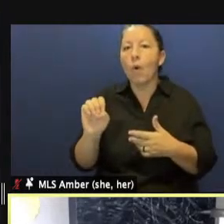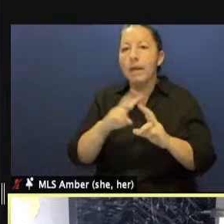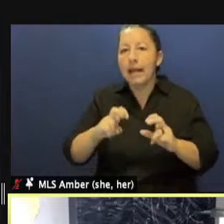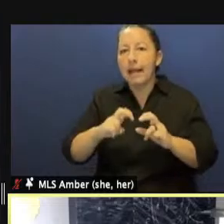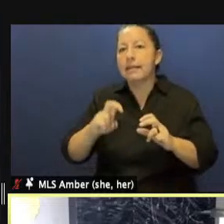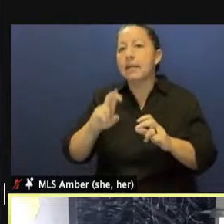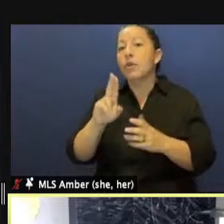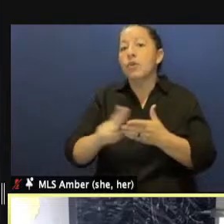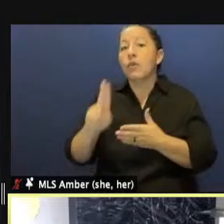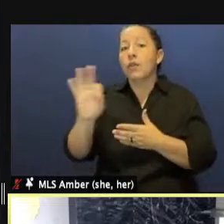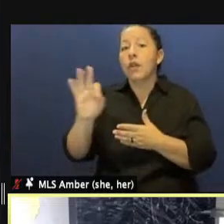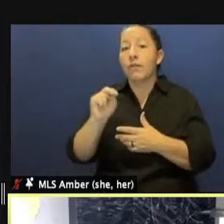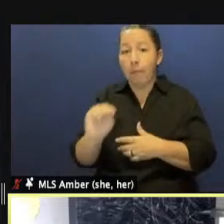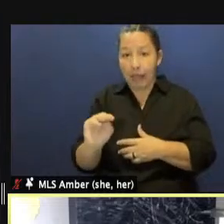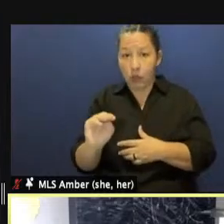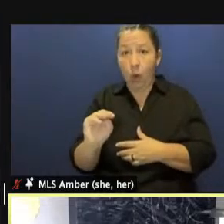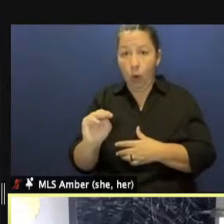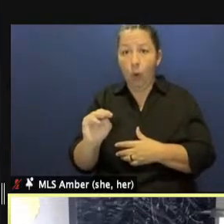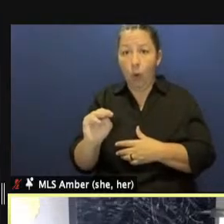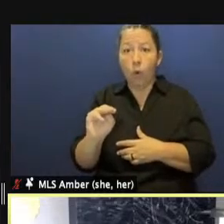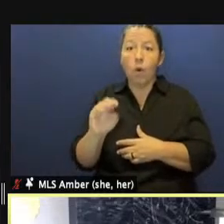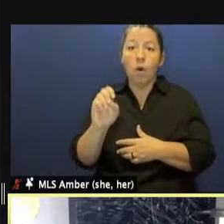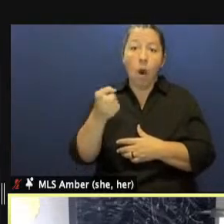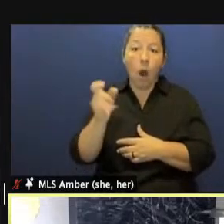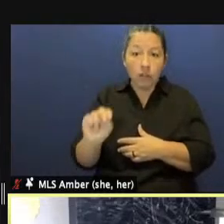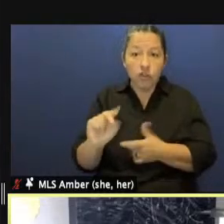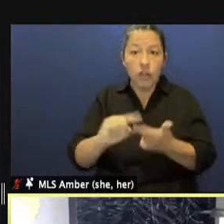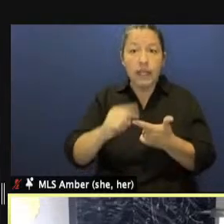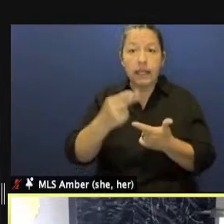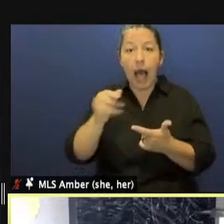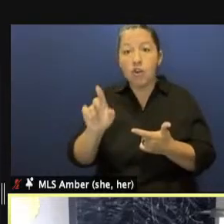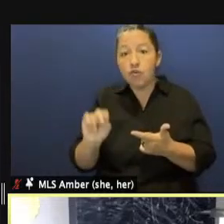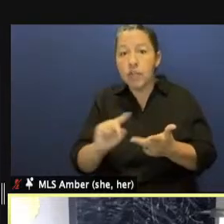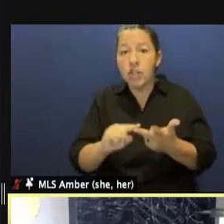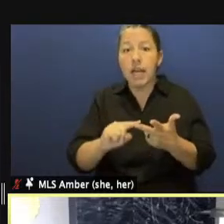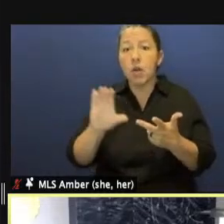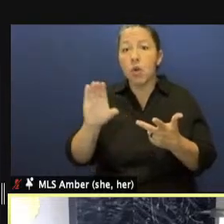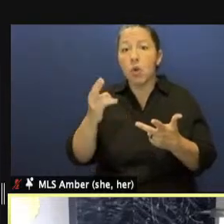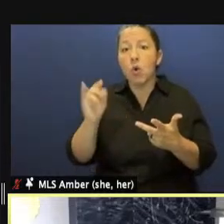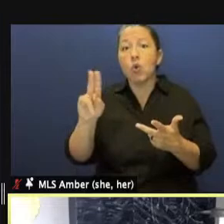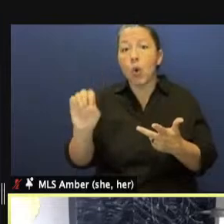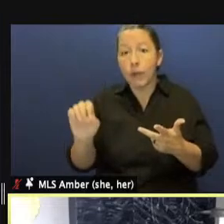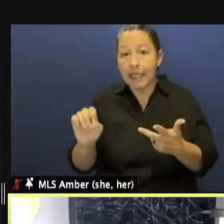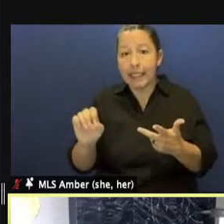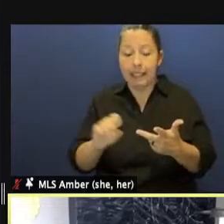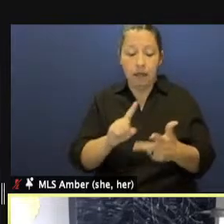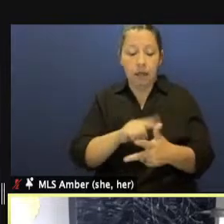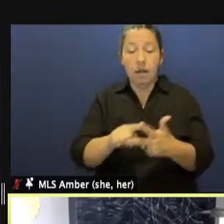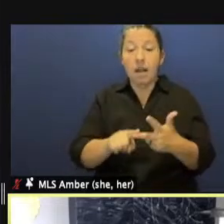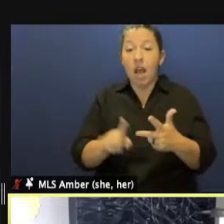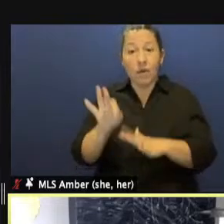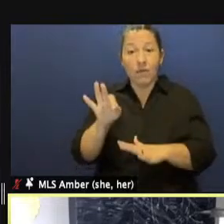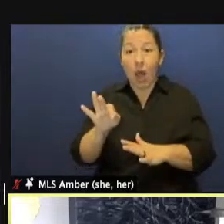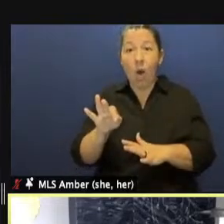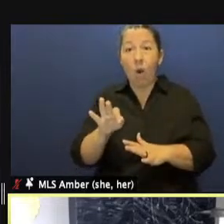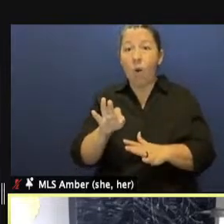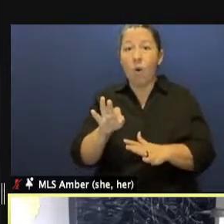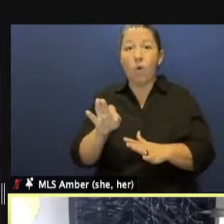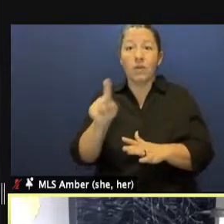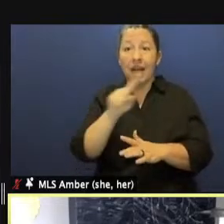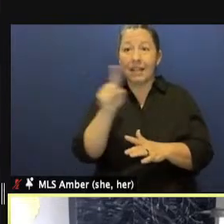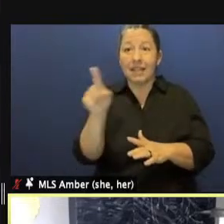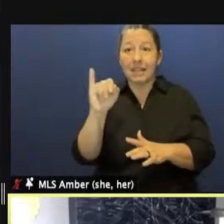Mexico, oxygen, hydrogen, and chlorine. And we've essentially found that these isotopic